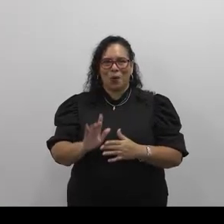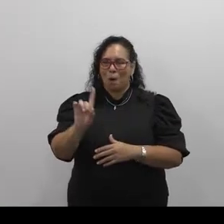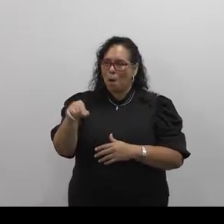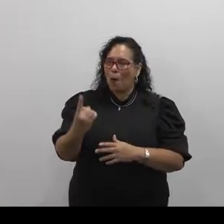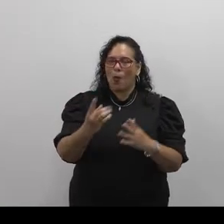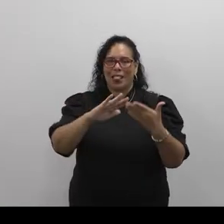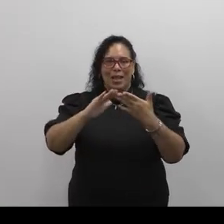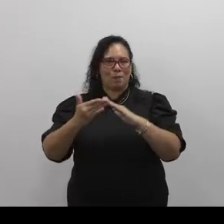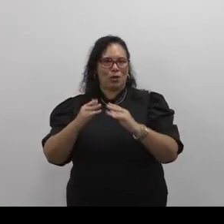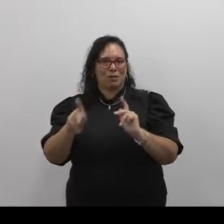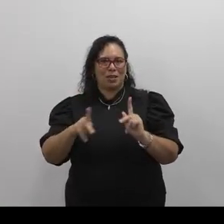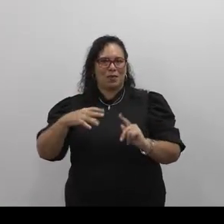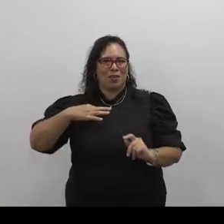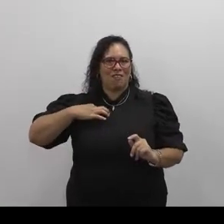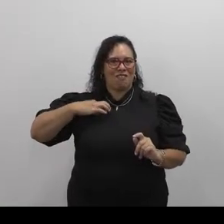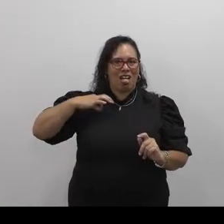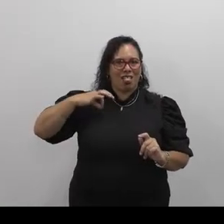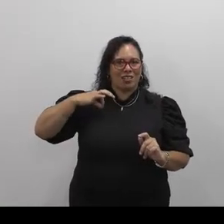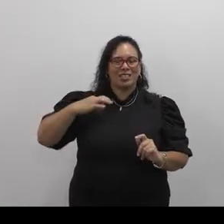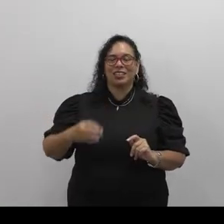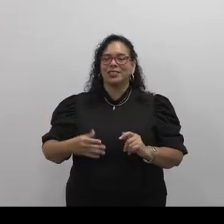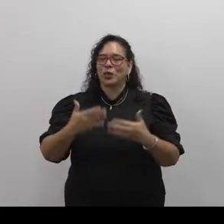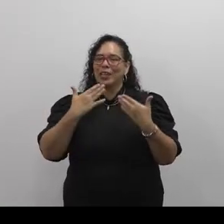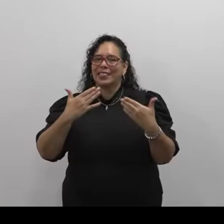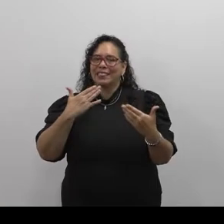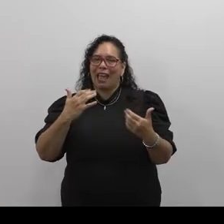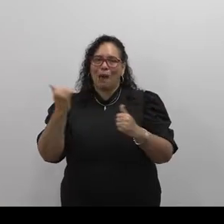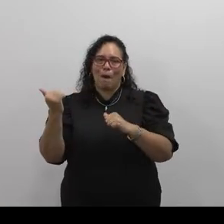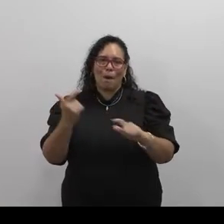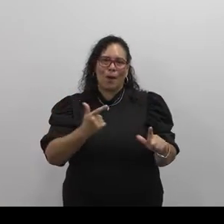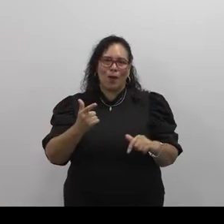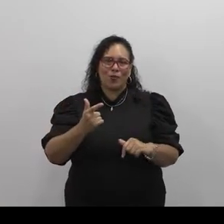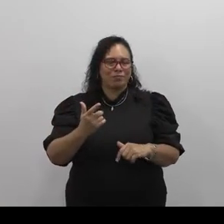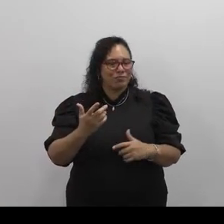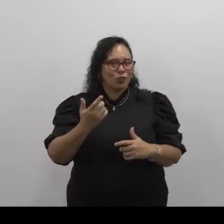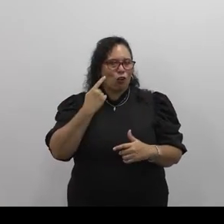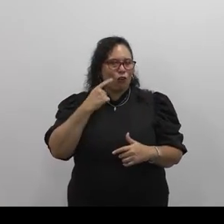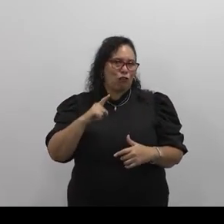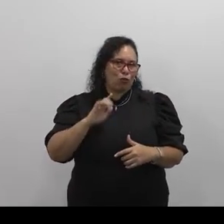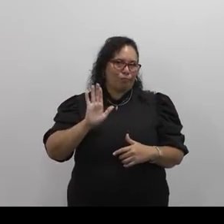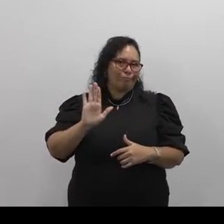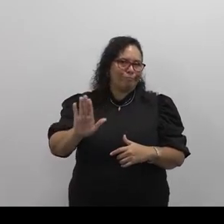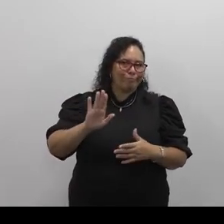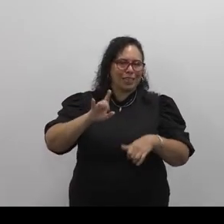community-based, volunteer-based. So I thanked every one of them for their time as often as I could.